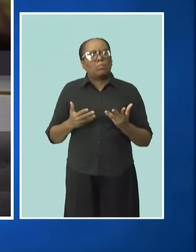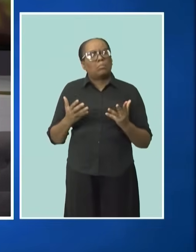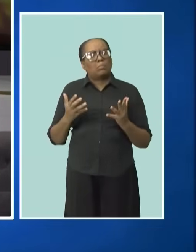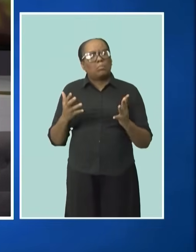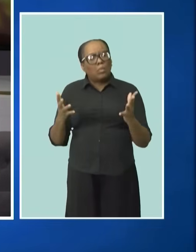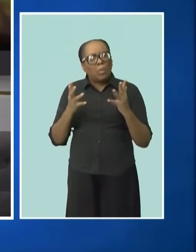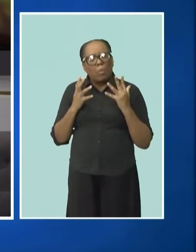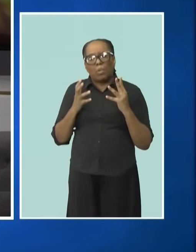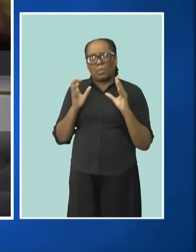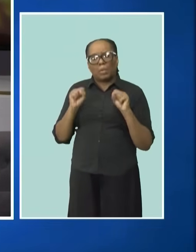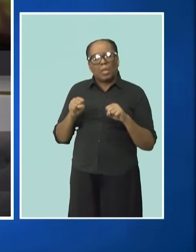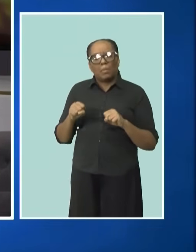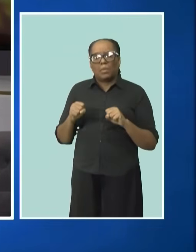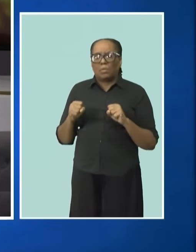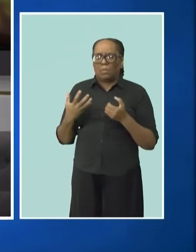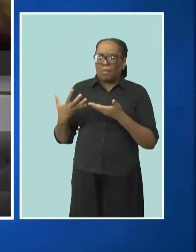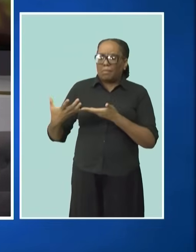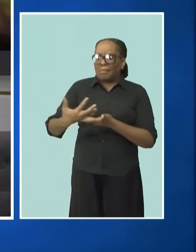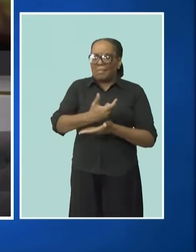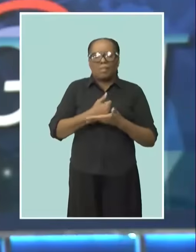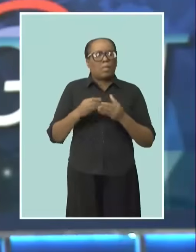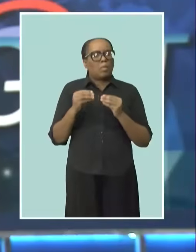revenue streams into Barbados.